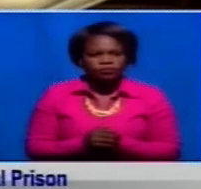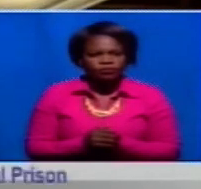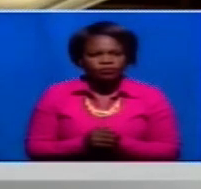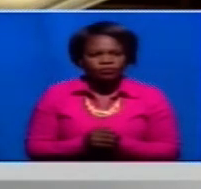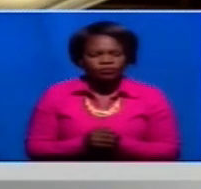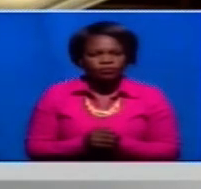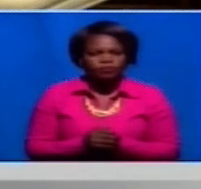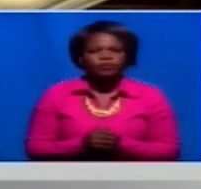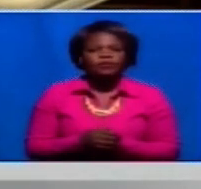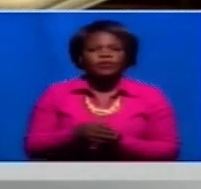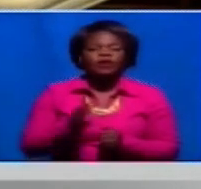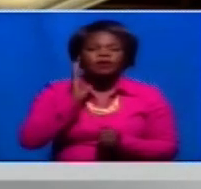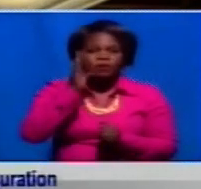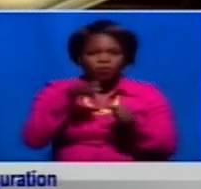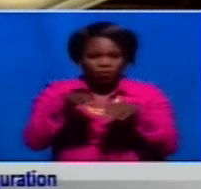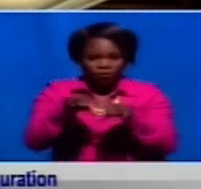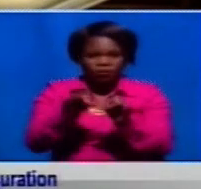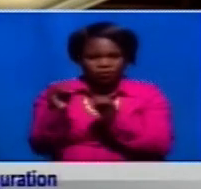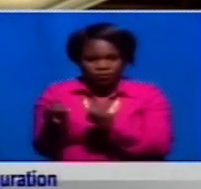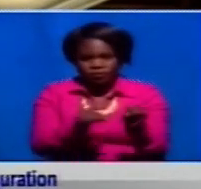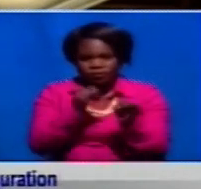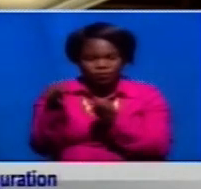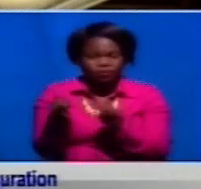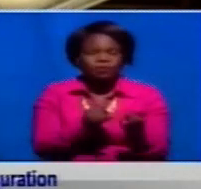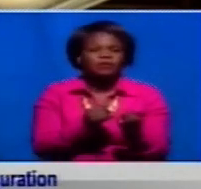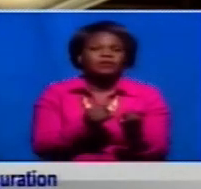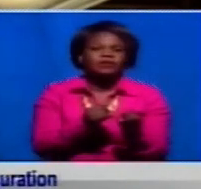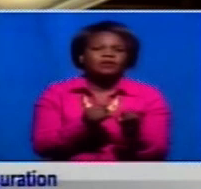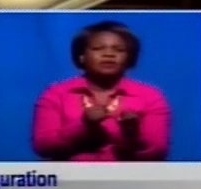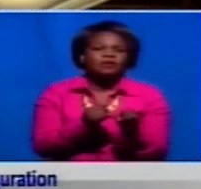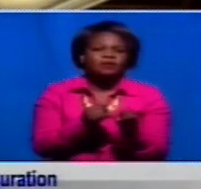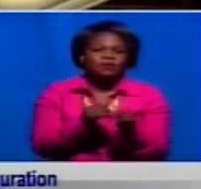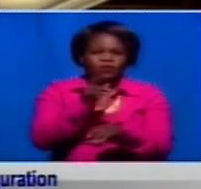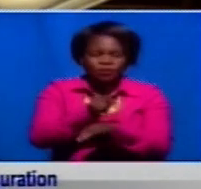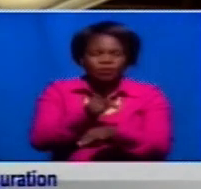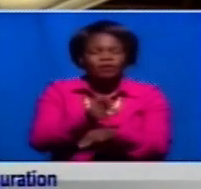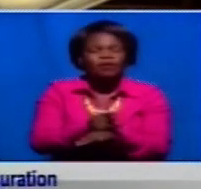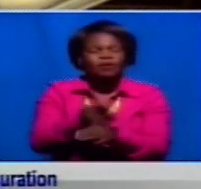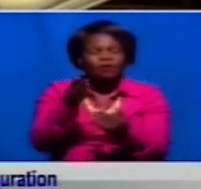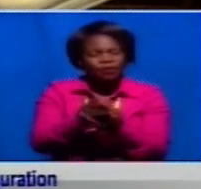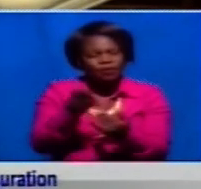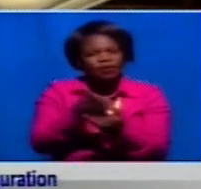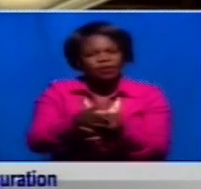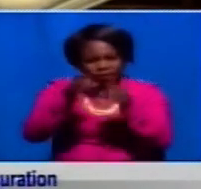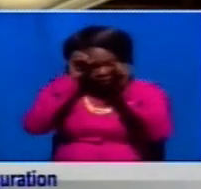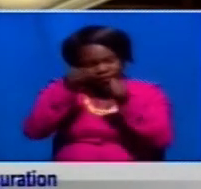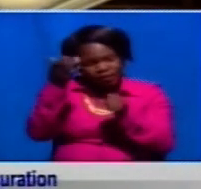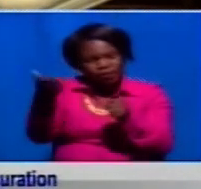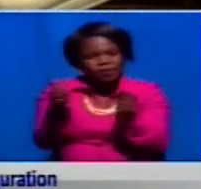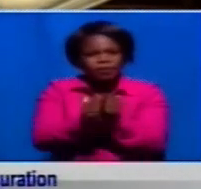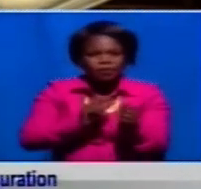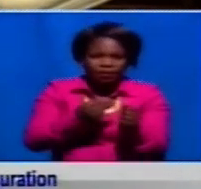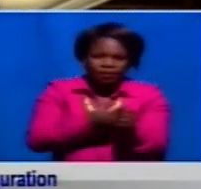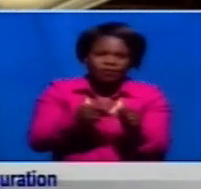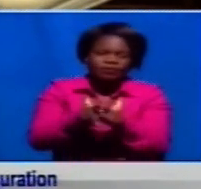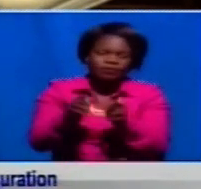we will continue to implement the consensus between President Xi Jinping and you, and also under the framework of the 10 cooperation plans